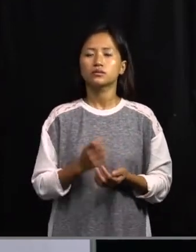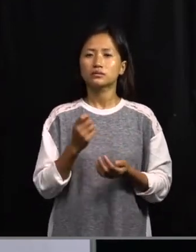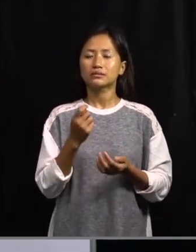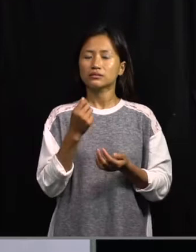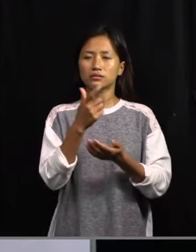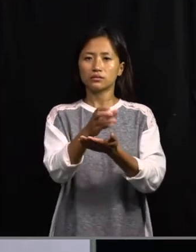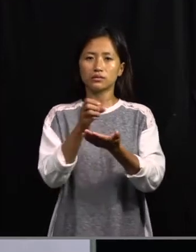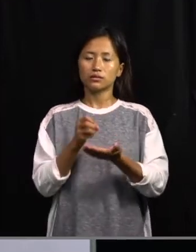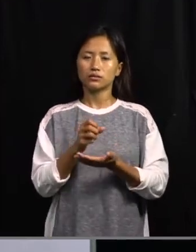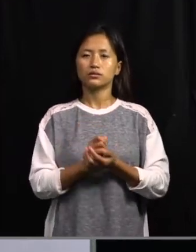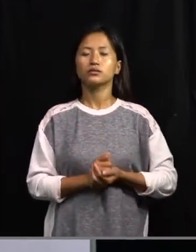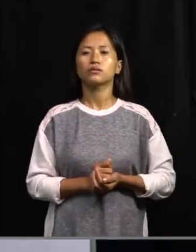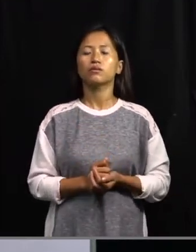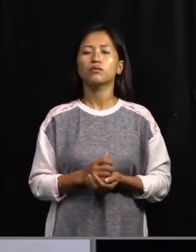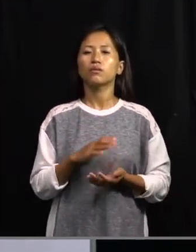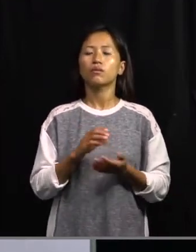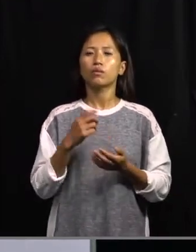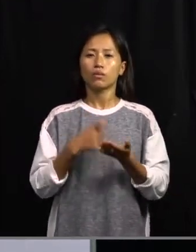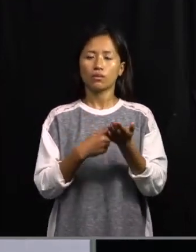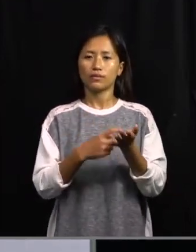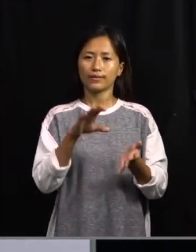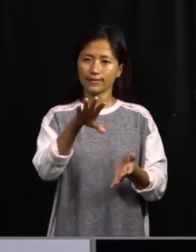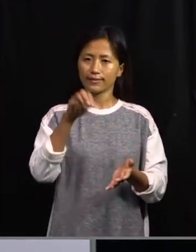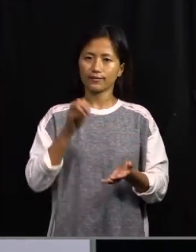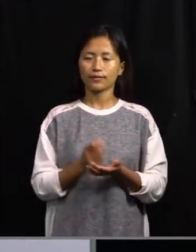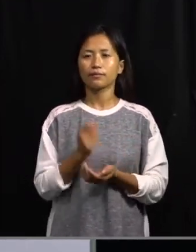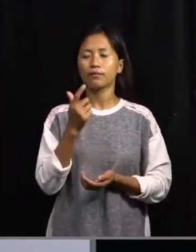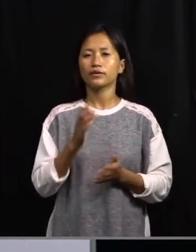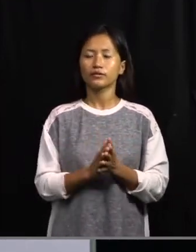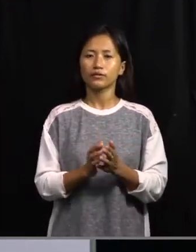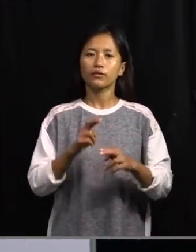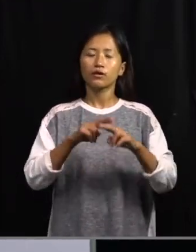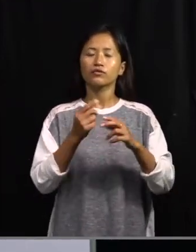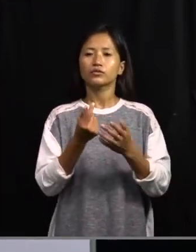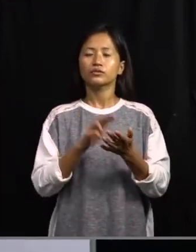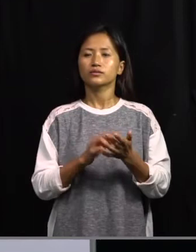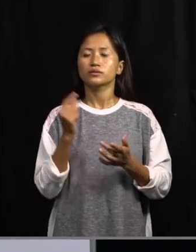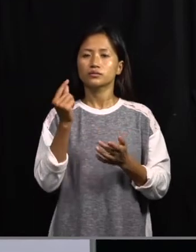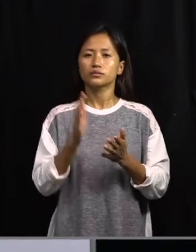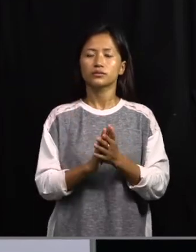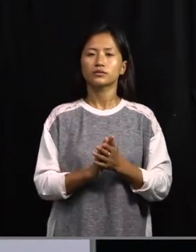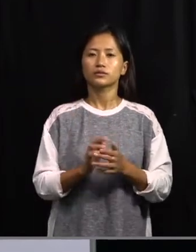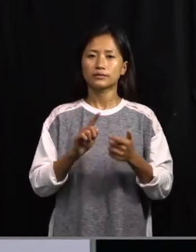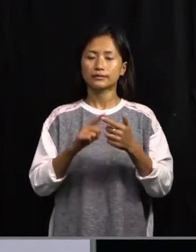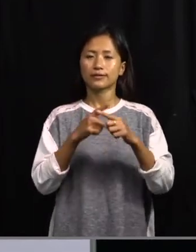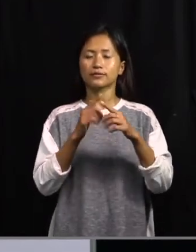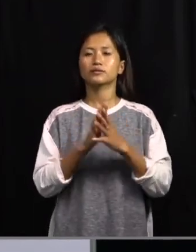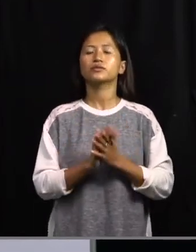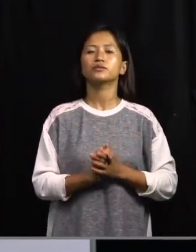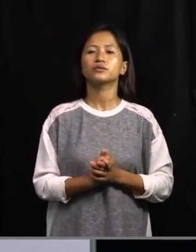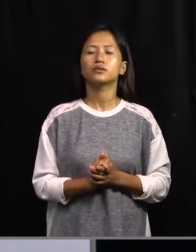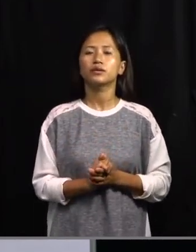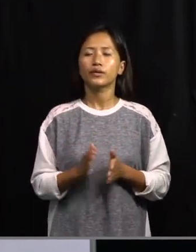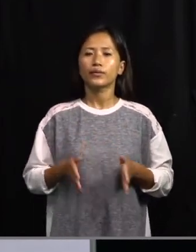they should get the money to fund these expenditures. So today, these are some of the ways